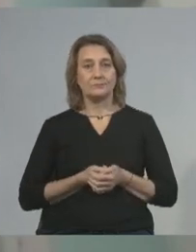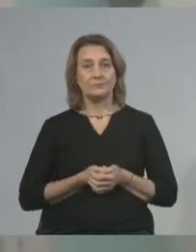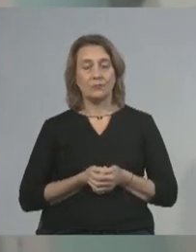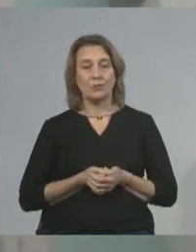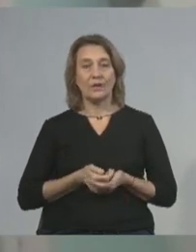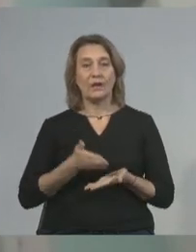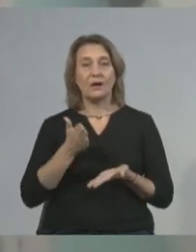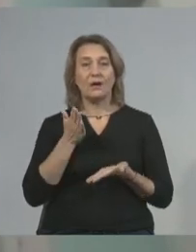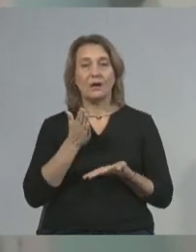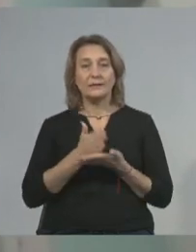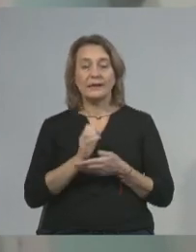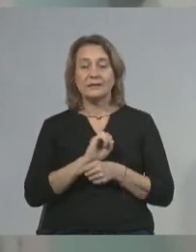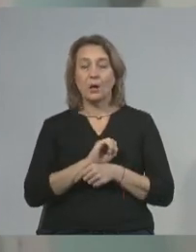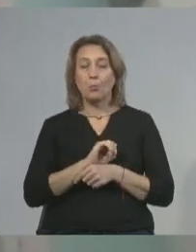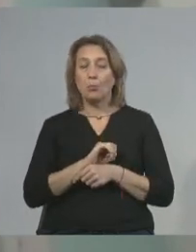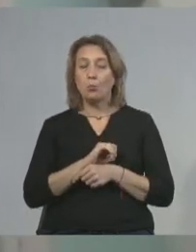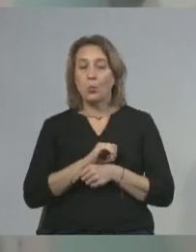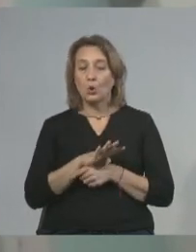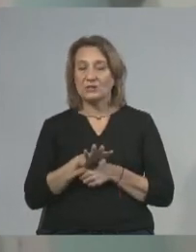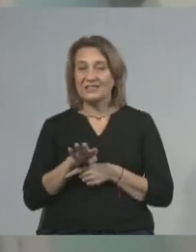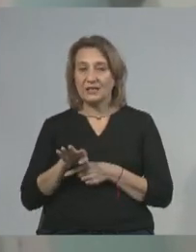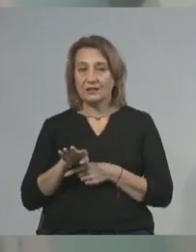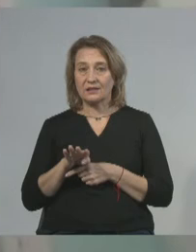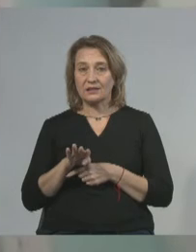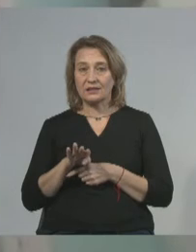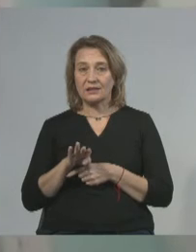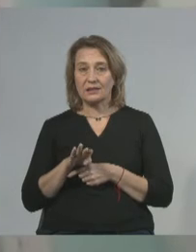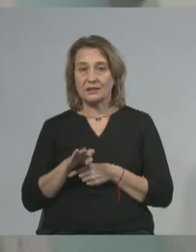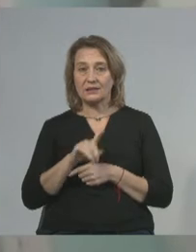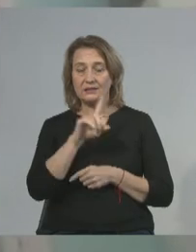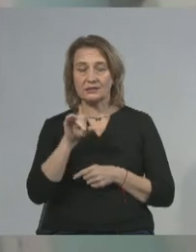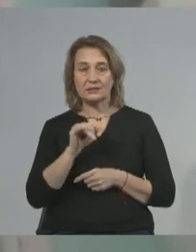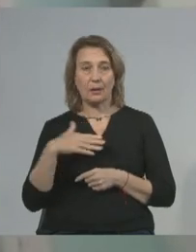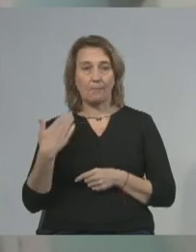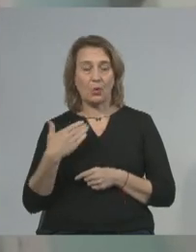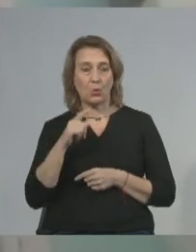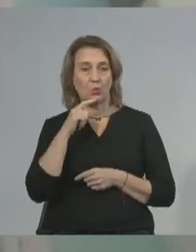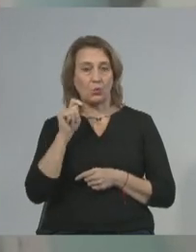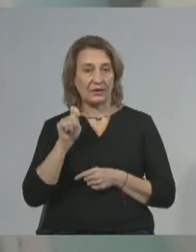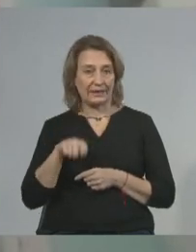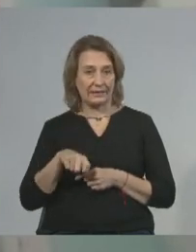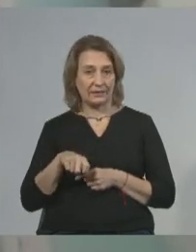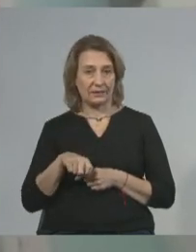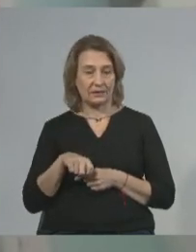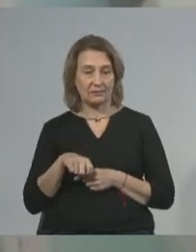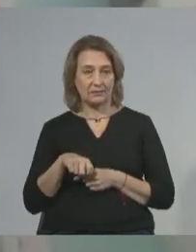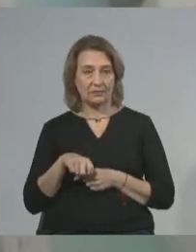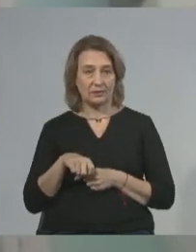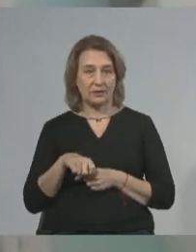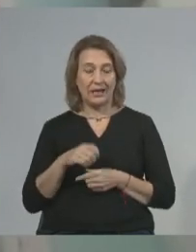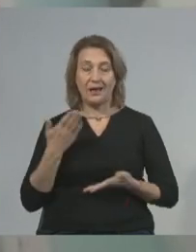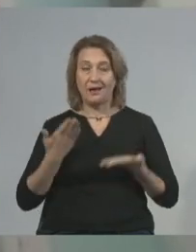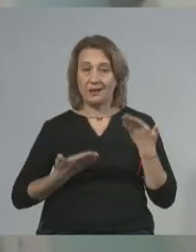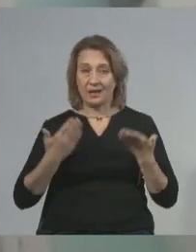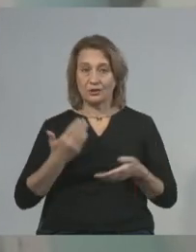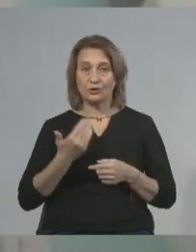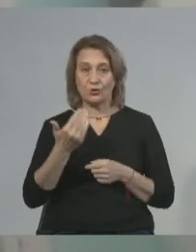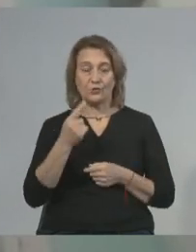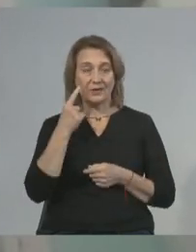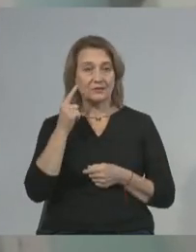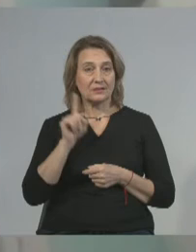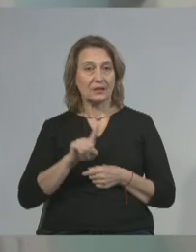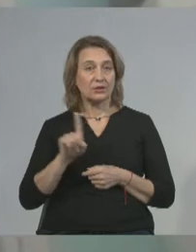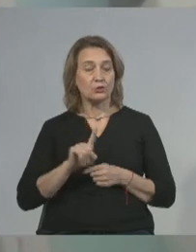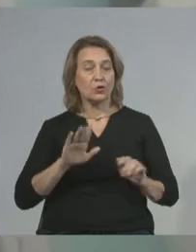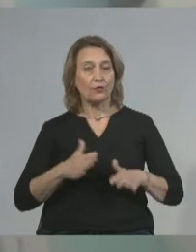that we cannot call it some sort of local war so yeah if if you know what was what is going on then you can predict